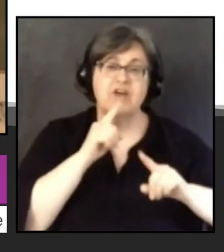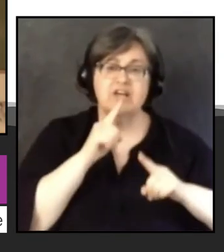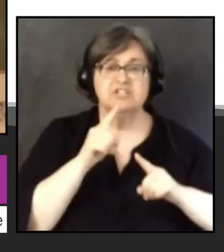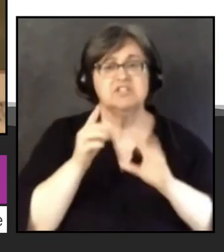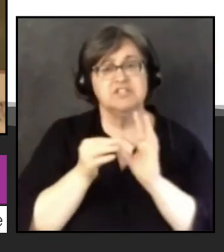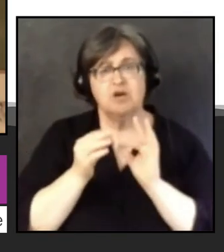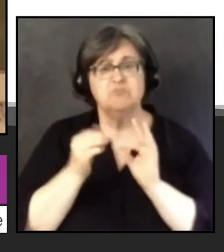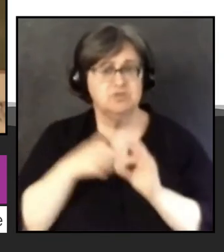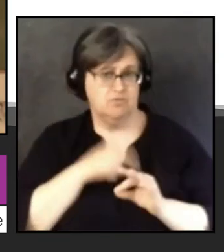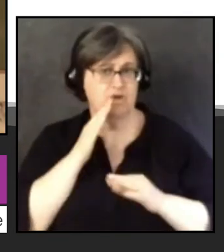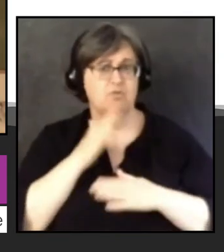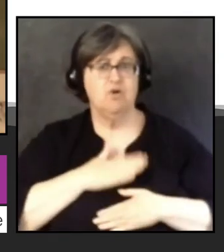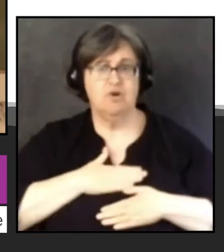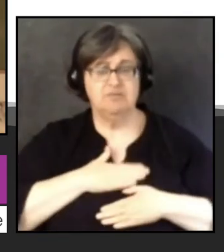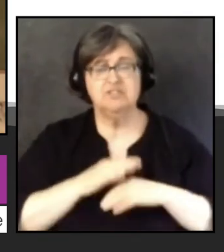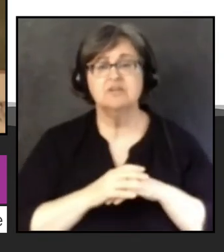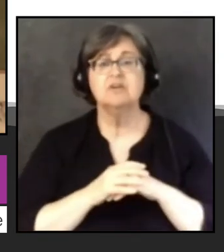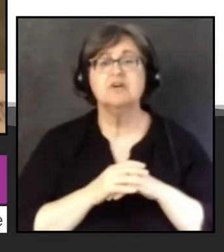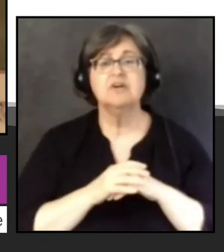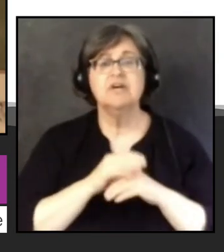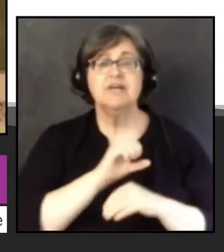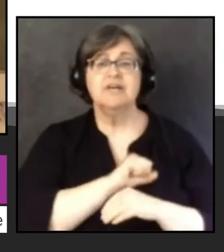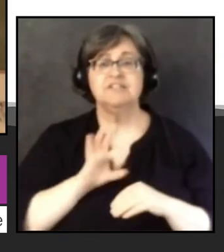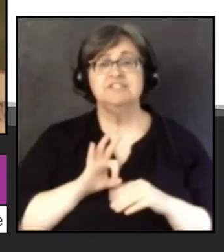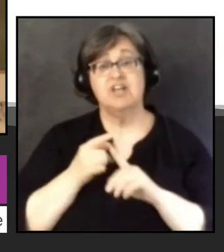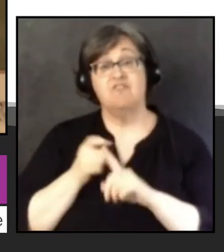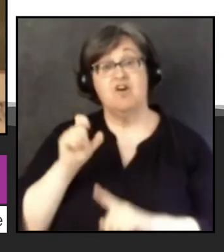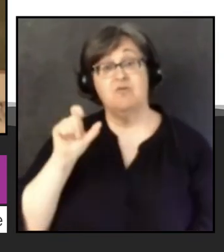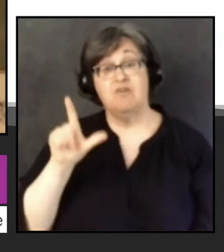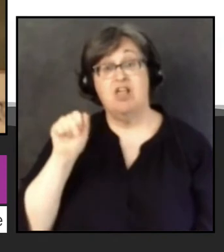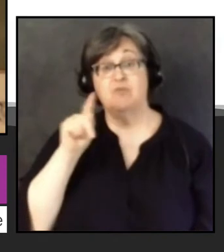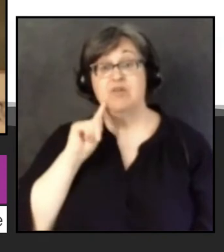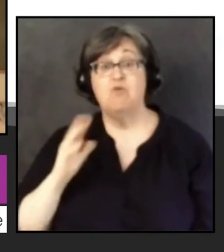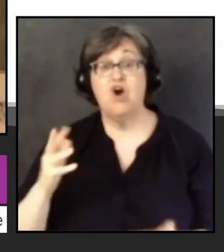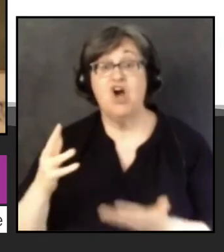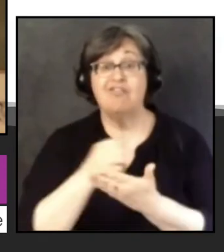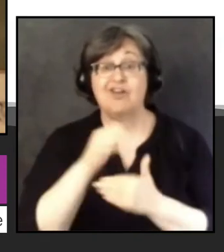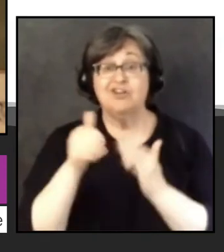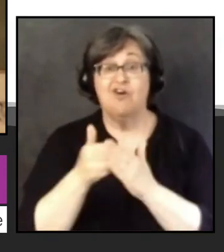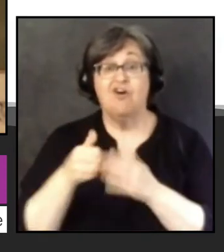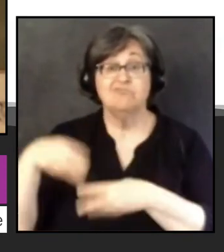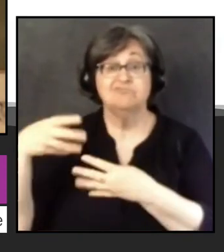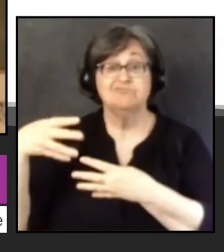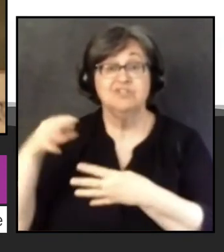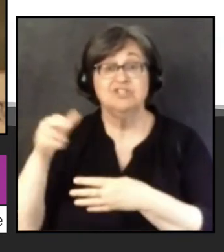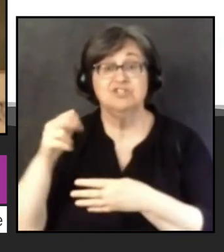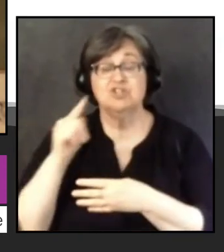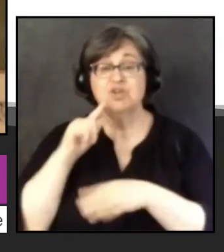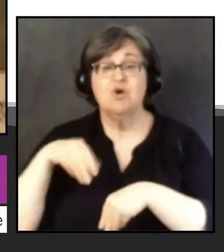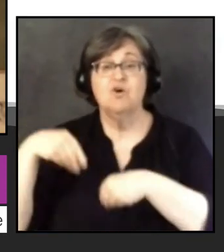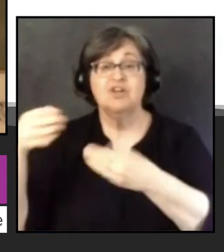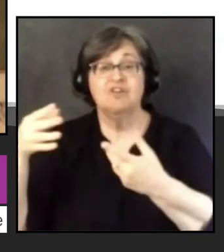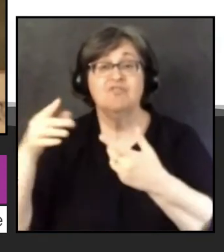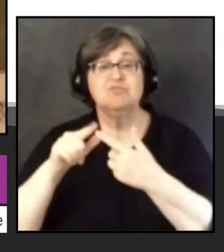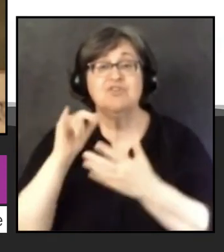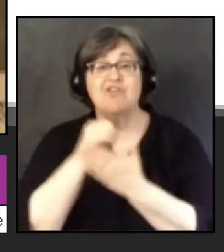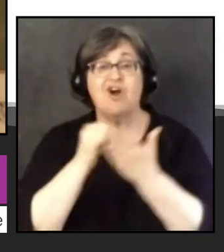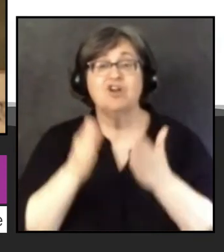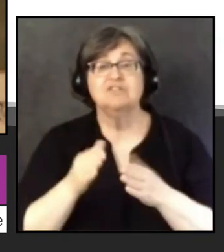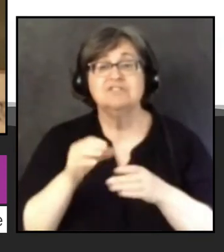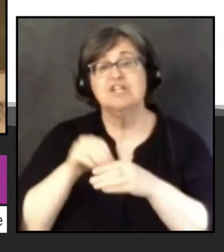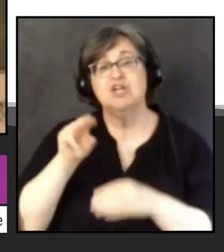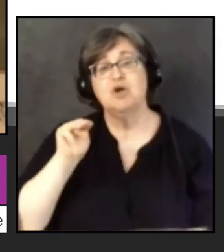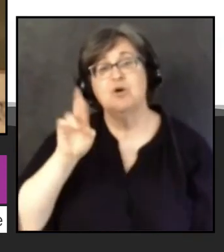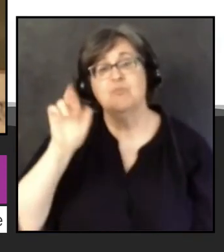greatly appreciated. And the incredible staff at LP will be collating those responses in a mural board for the artists to take along on their